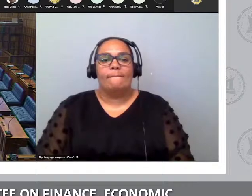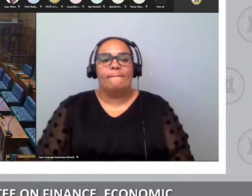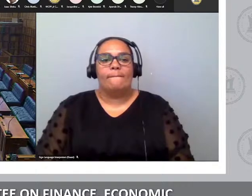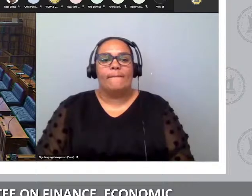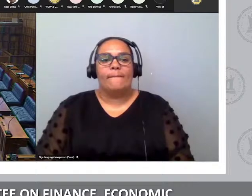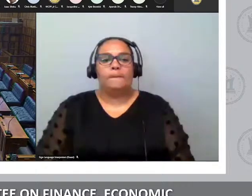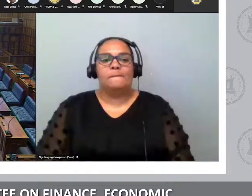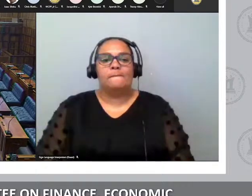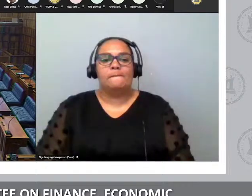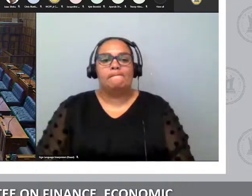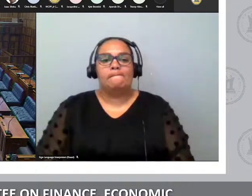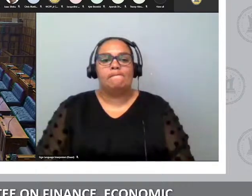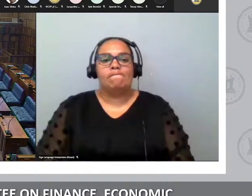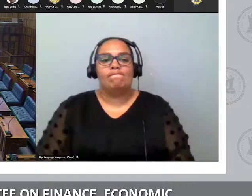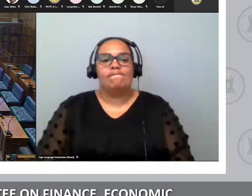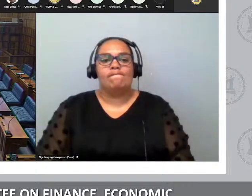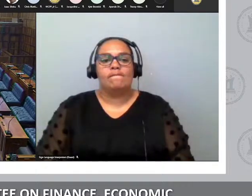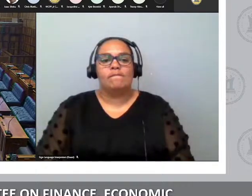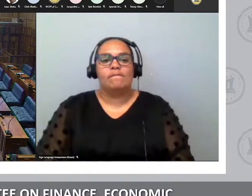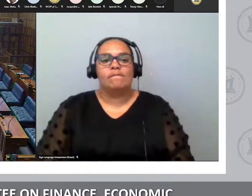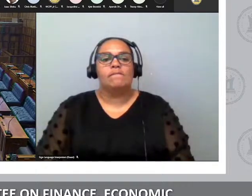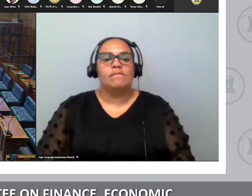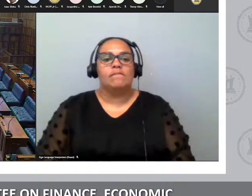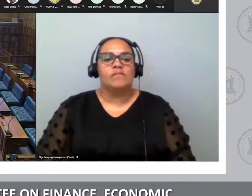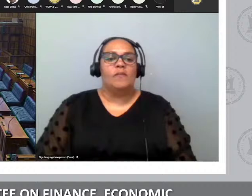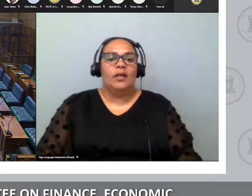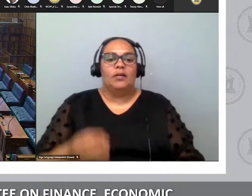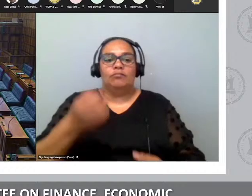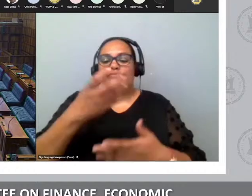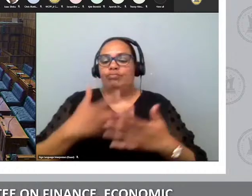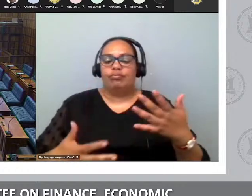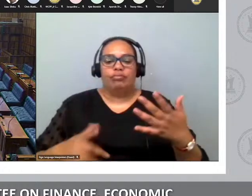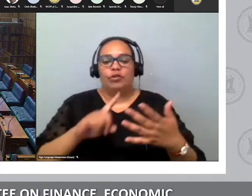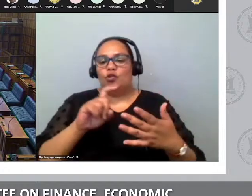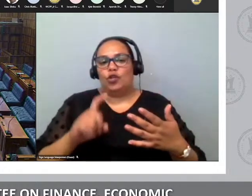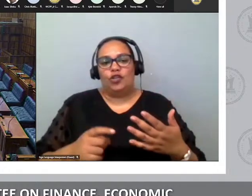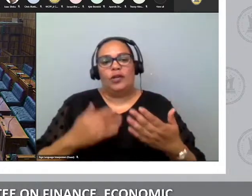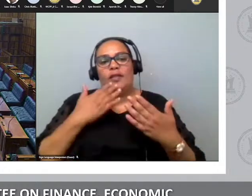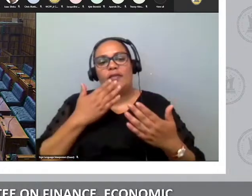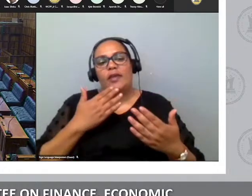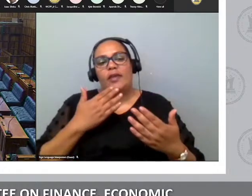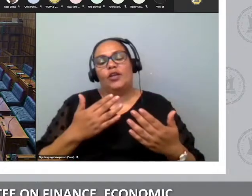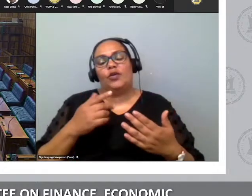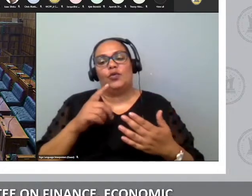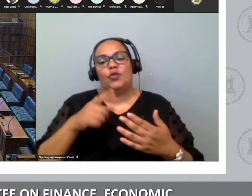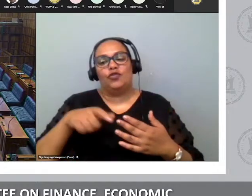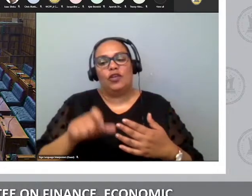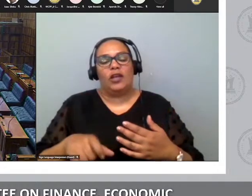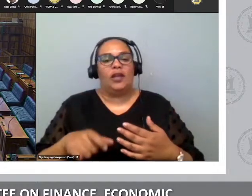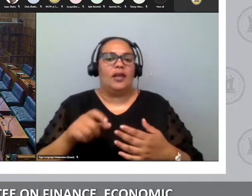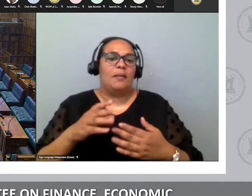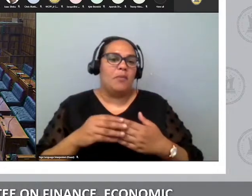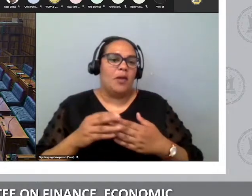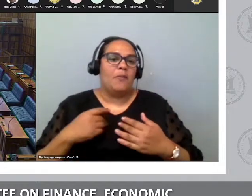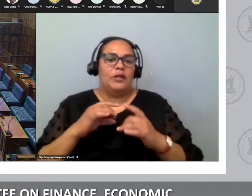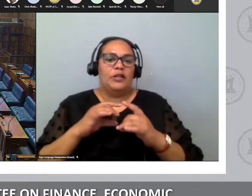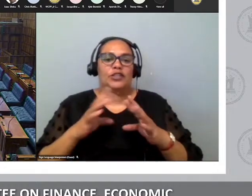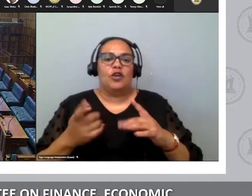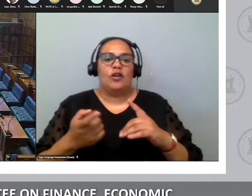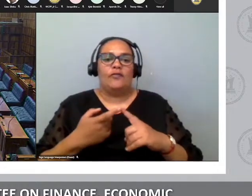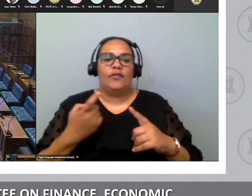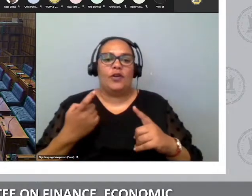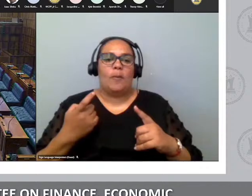you um there's a host of questions and thank you very much to your chair and honorable members I'll I'll I'll start from the